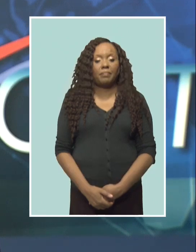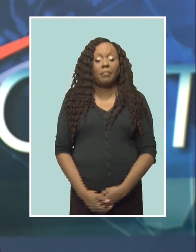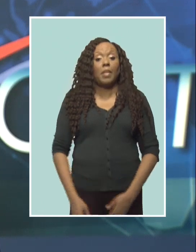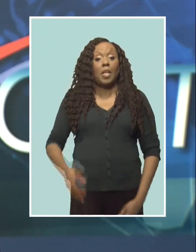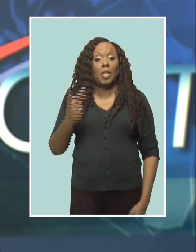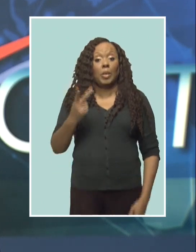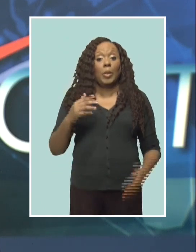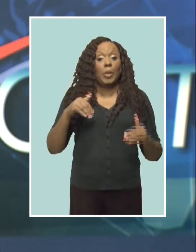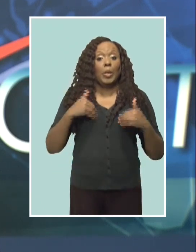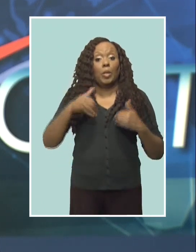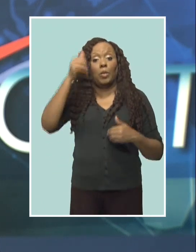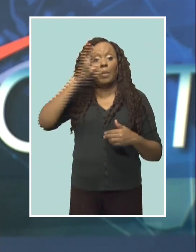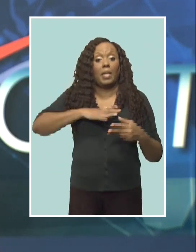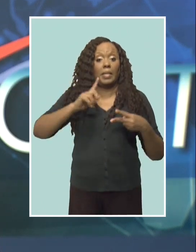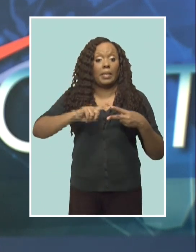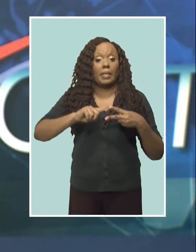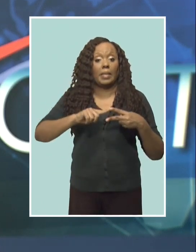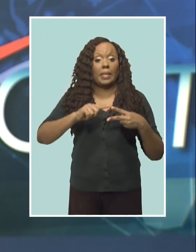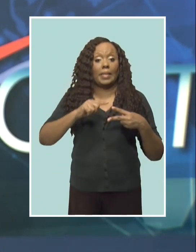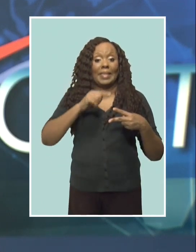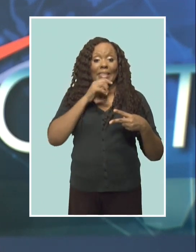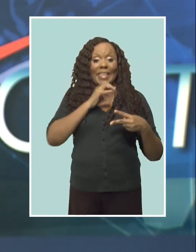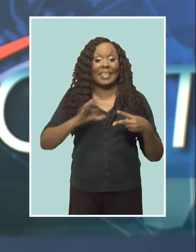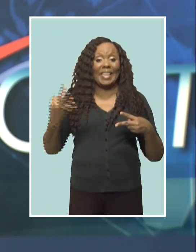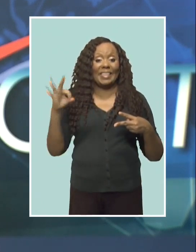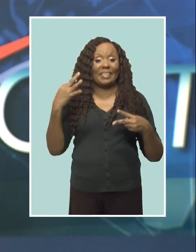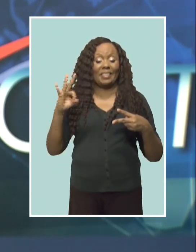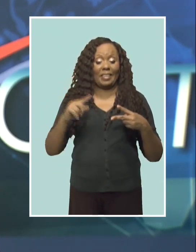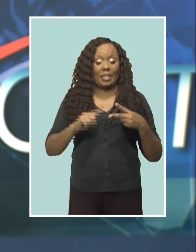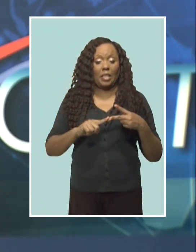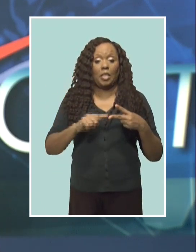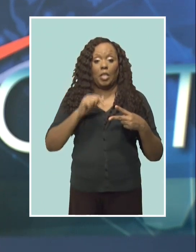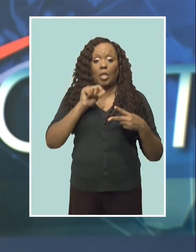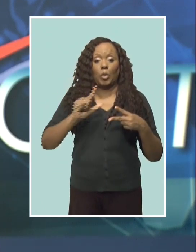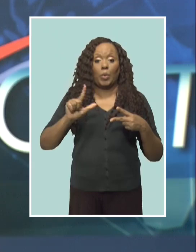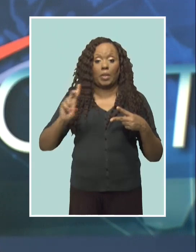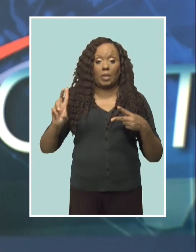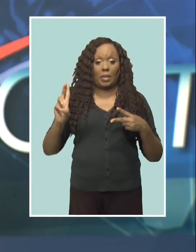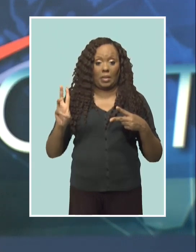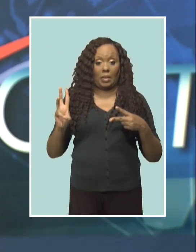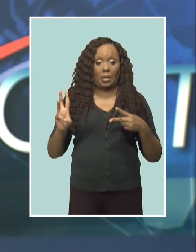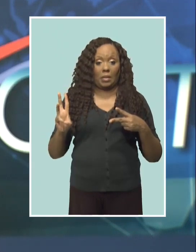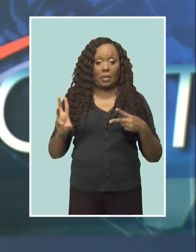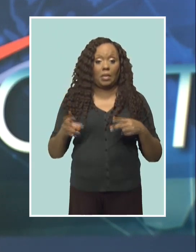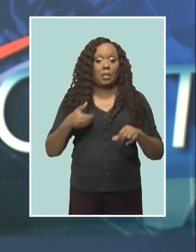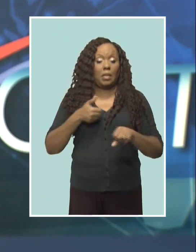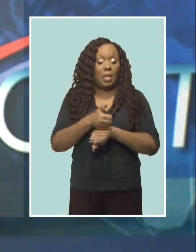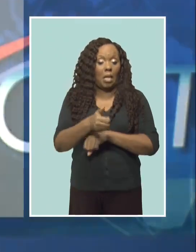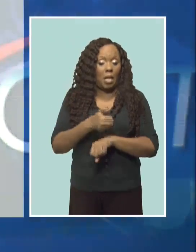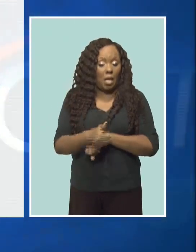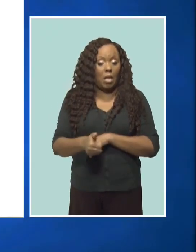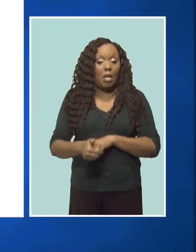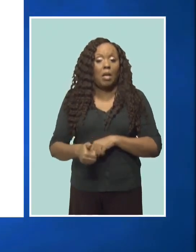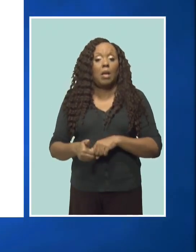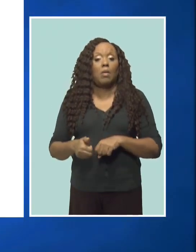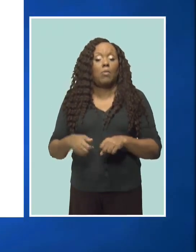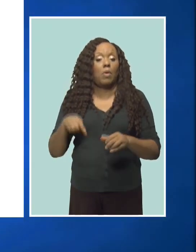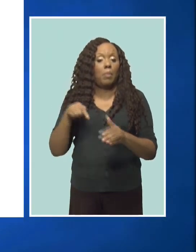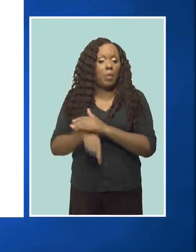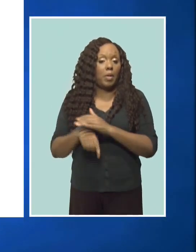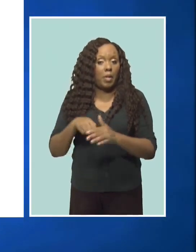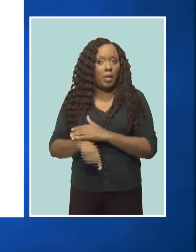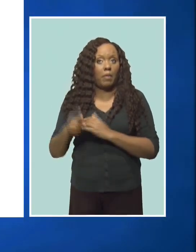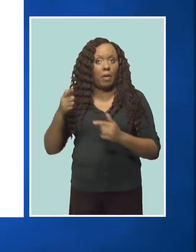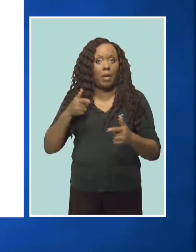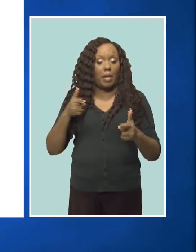and 26 years, have been charged with murder and other charges stemming from a recent shooting in St. James. The accused are